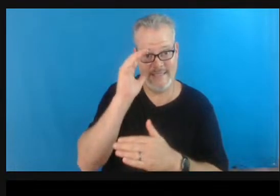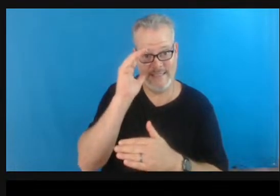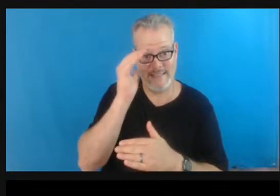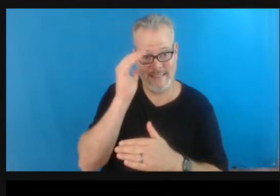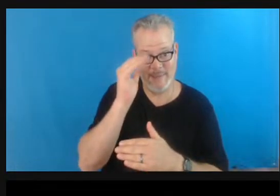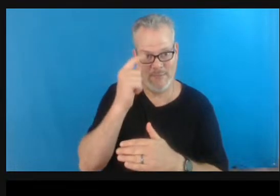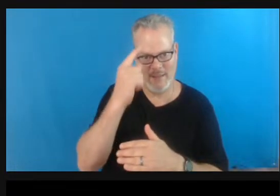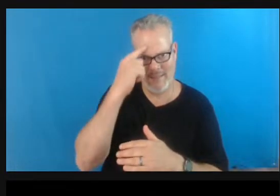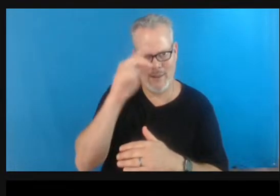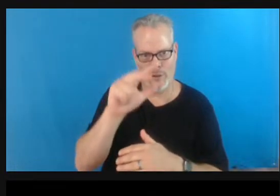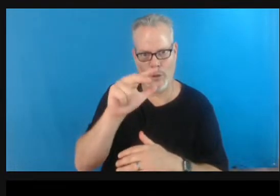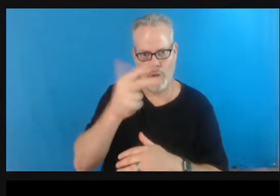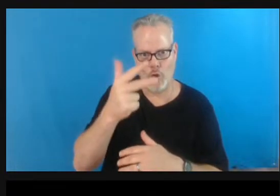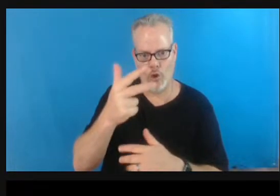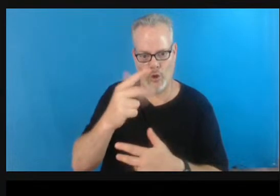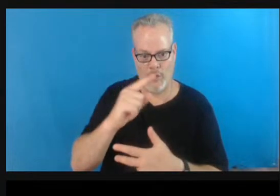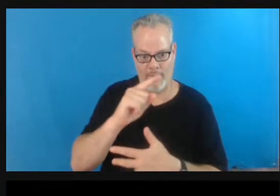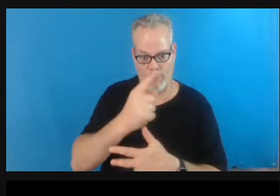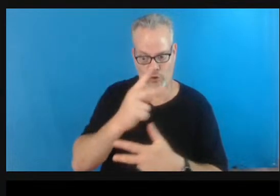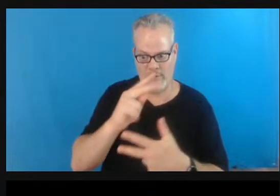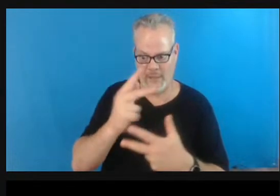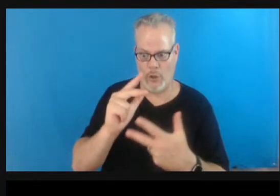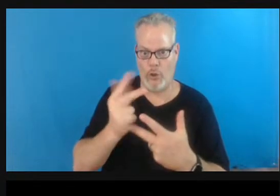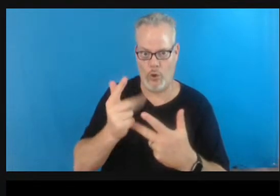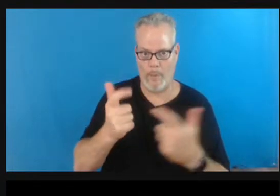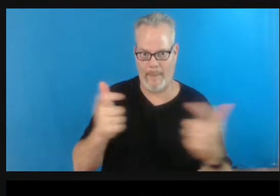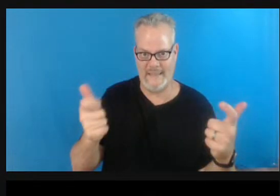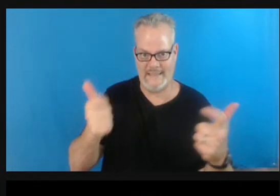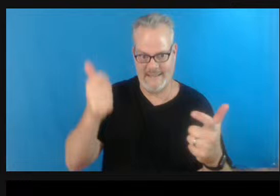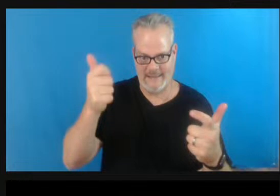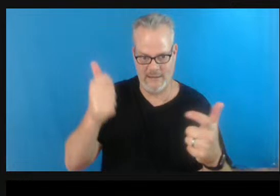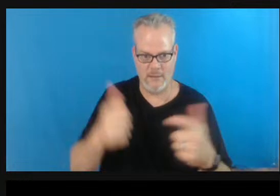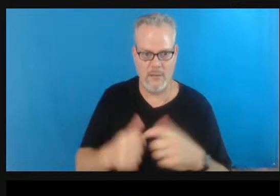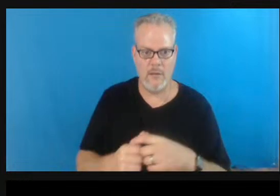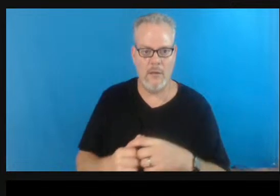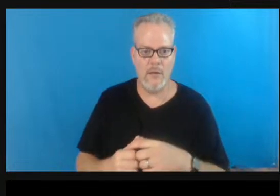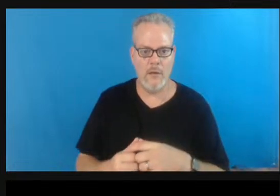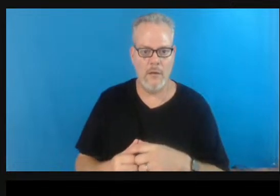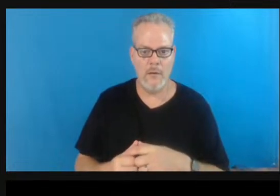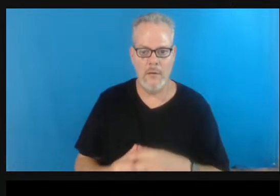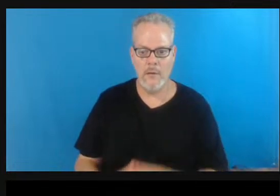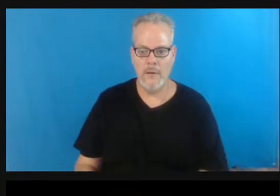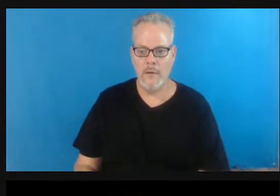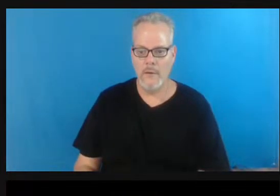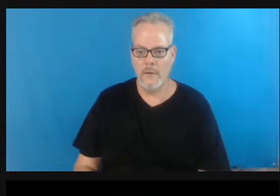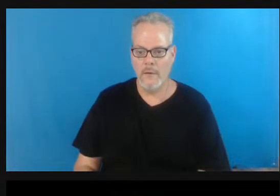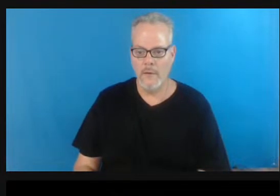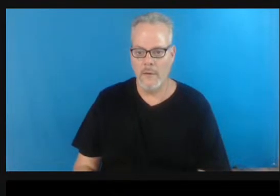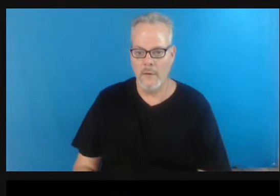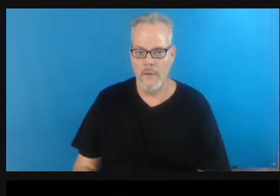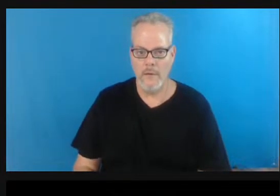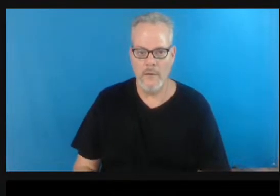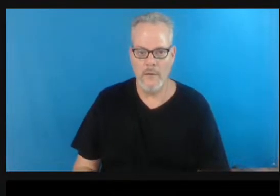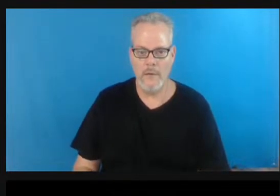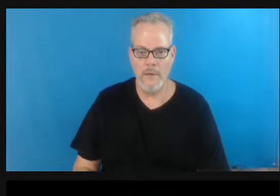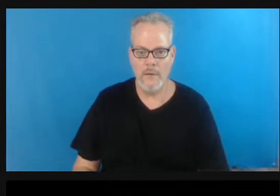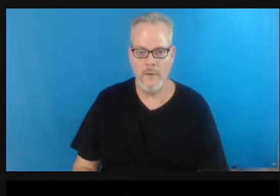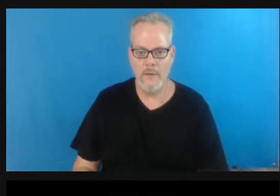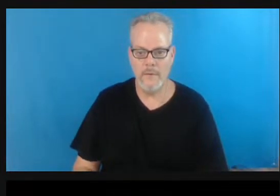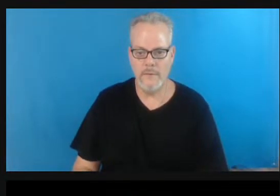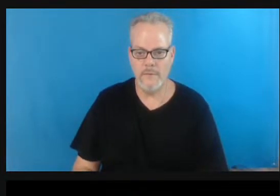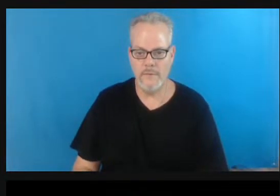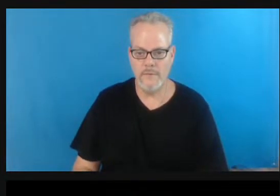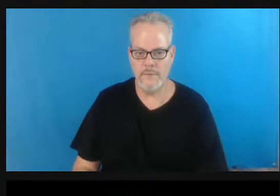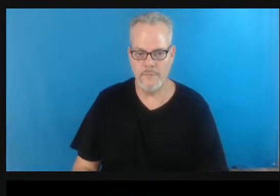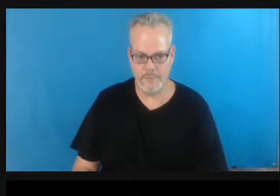third largest. And what happened to my list here? Did it reset on me? I zoomed in is what happened. Okay.